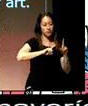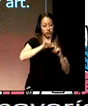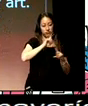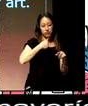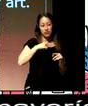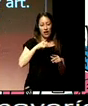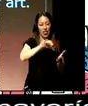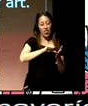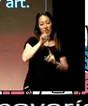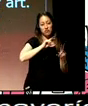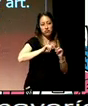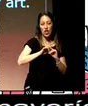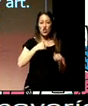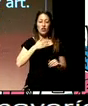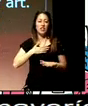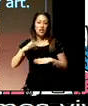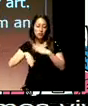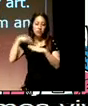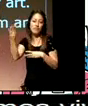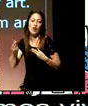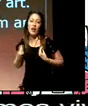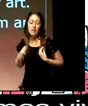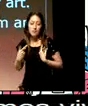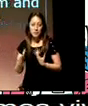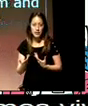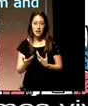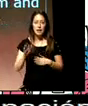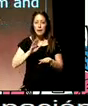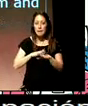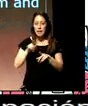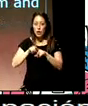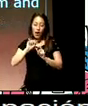and our dreams that make us travel.